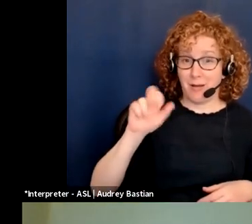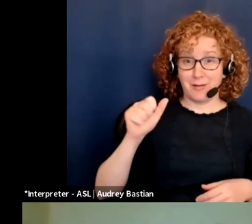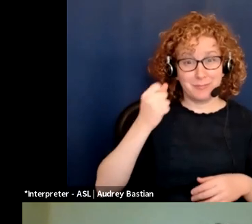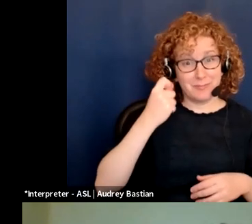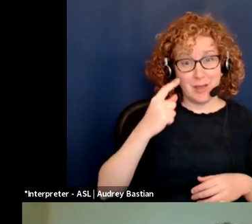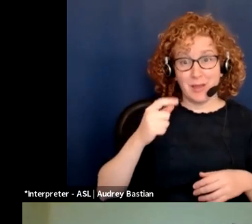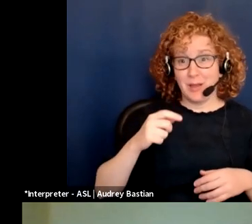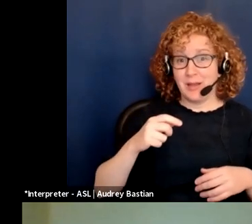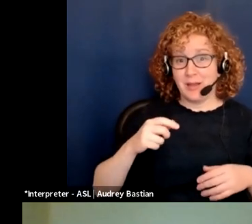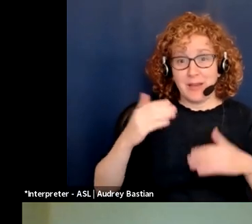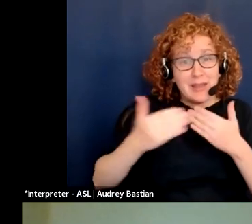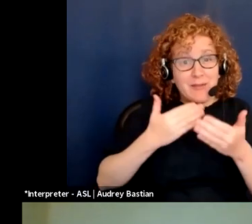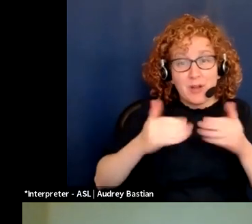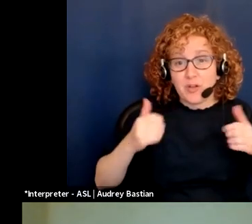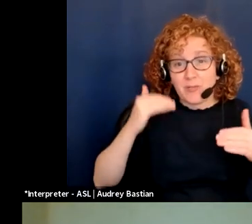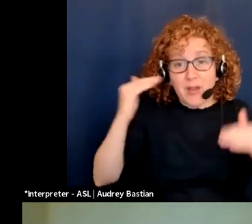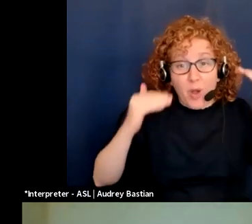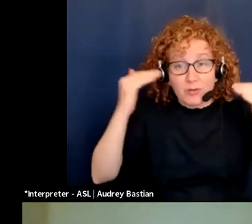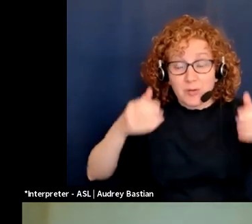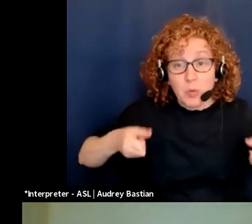than that.